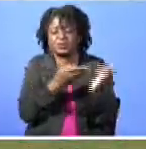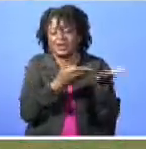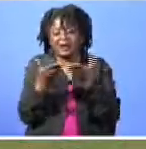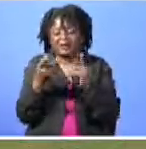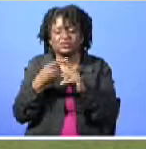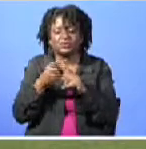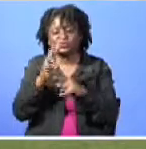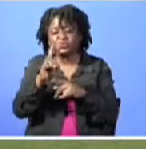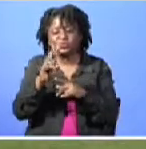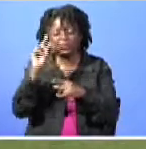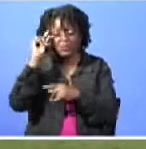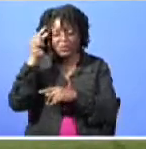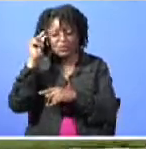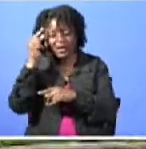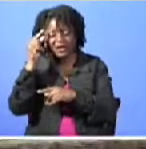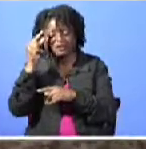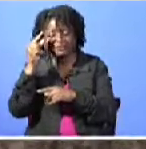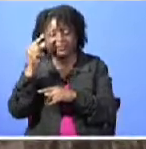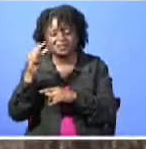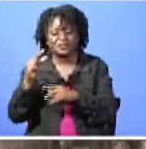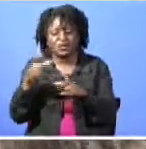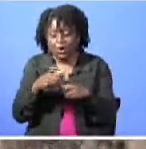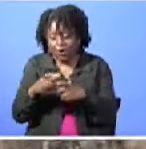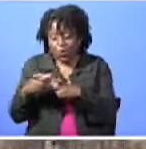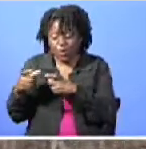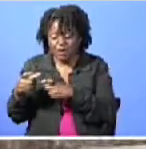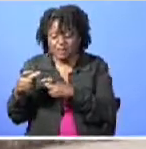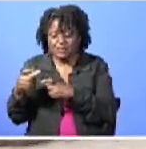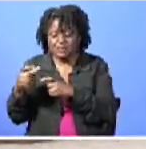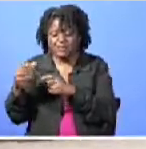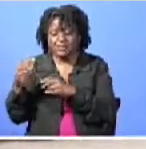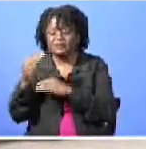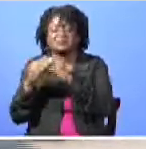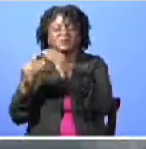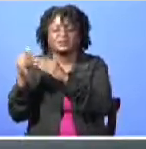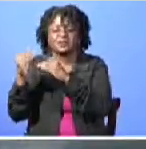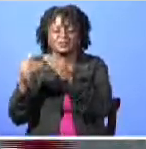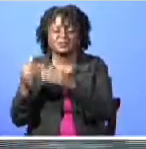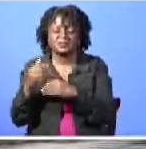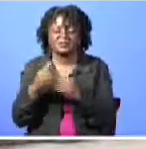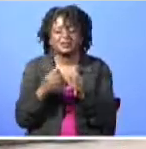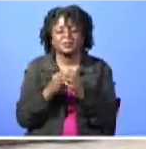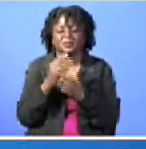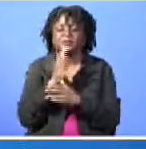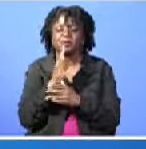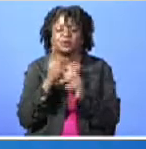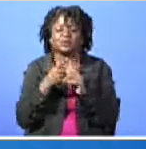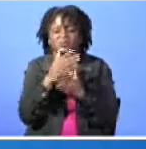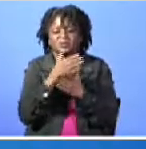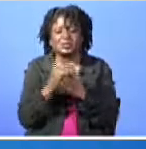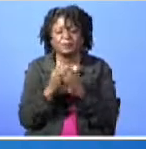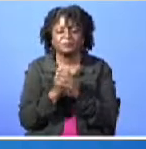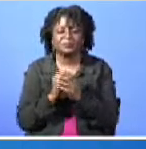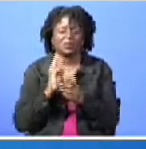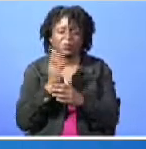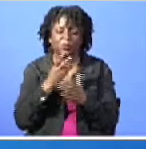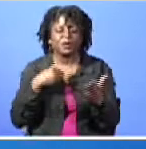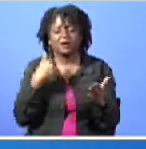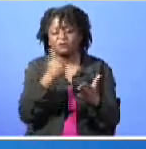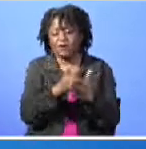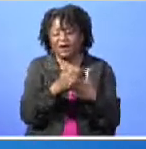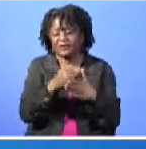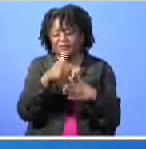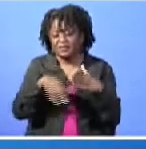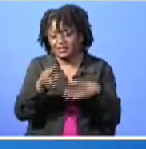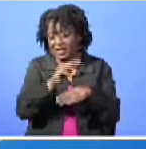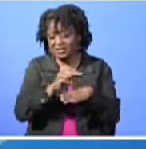to speak with a few of the passengers who gave us these details of their overnight experience. We arrived in Nassau at